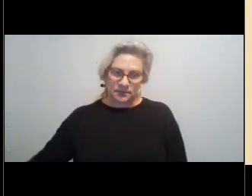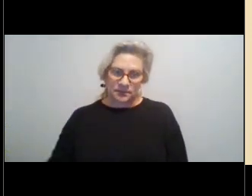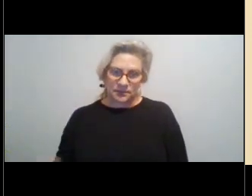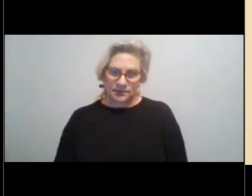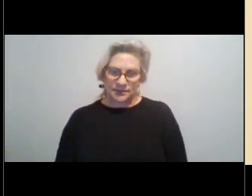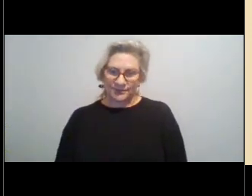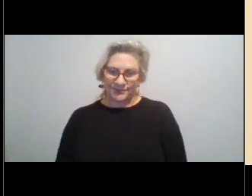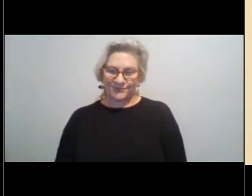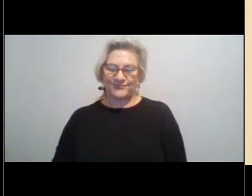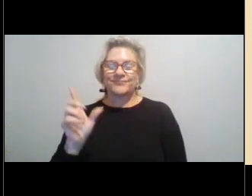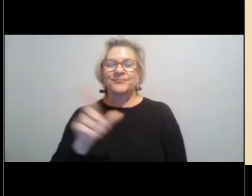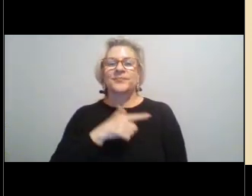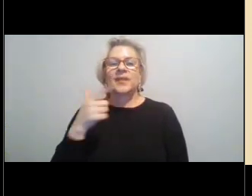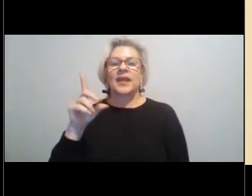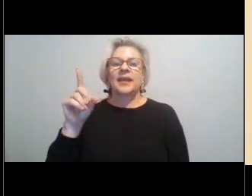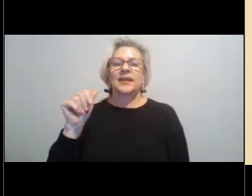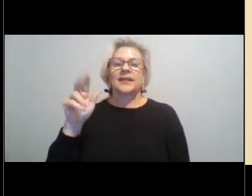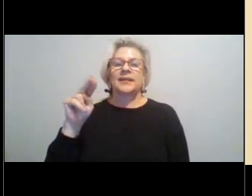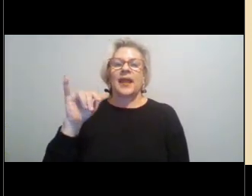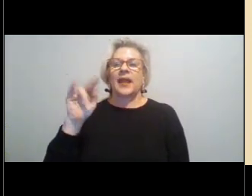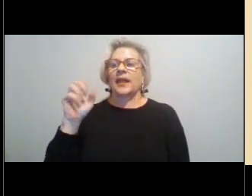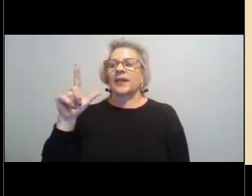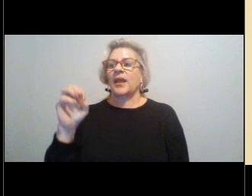Up next, we have Danielle Hughes.